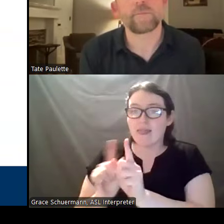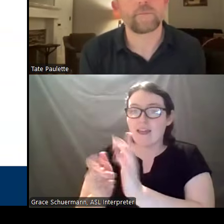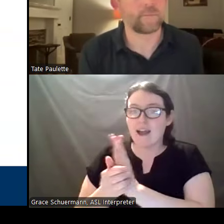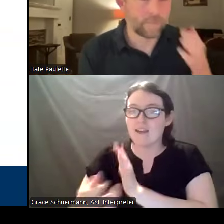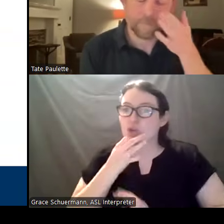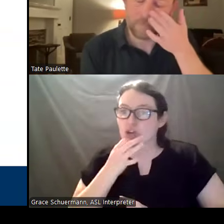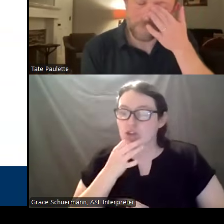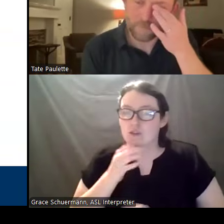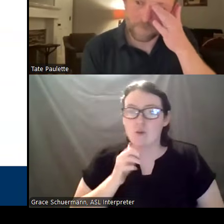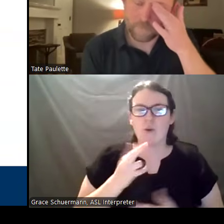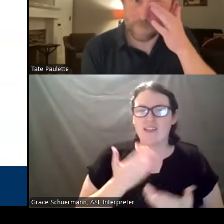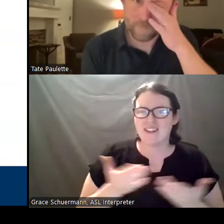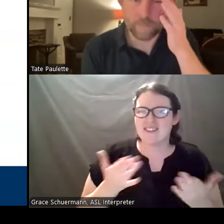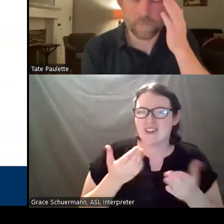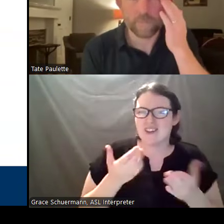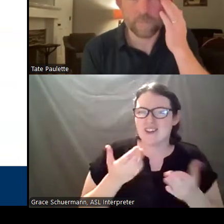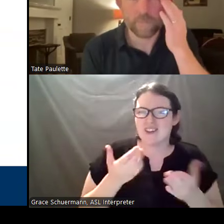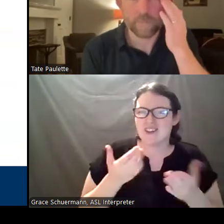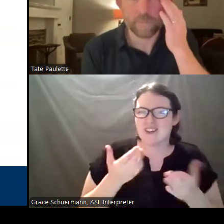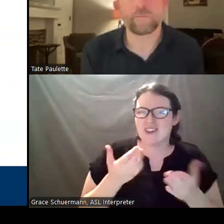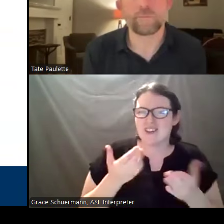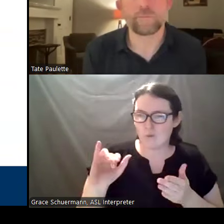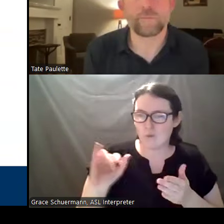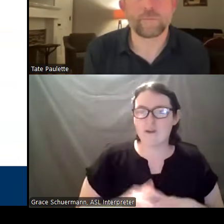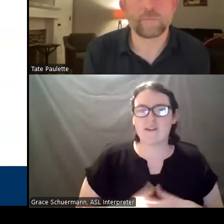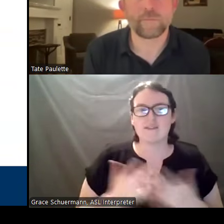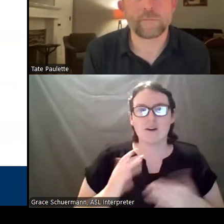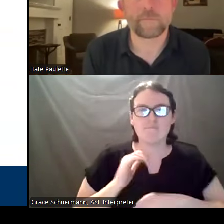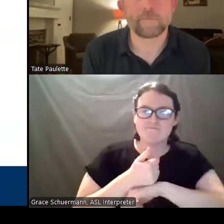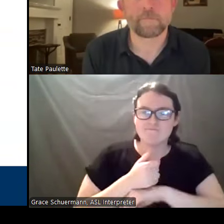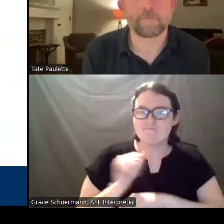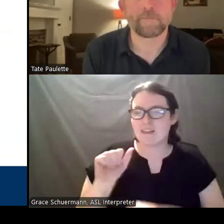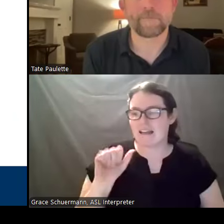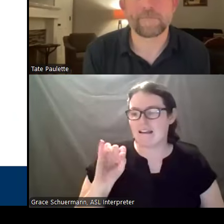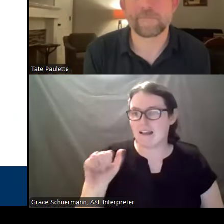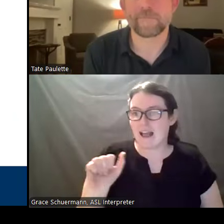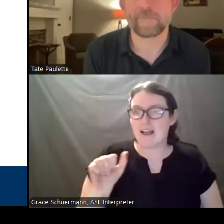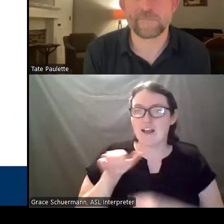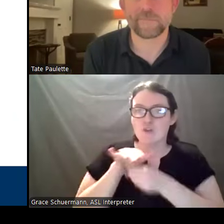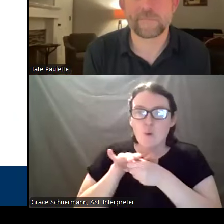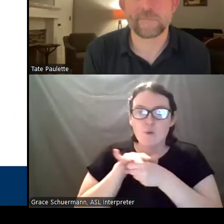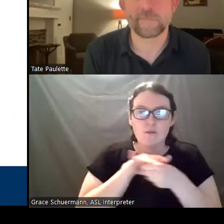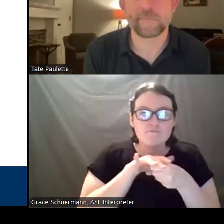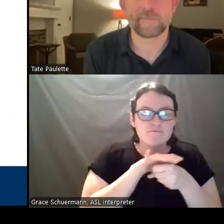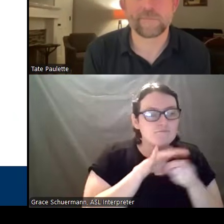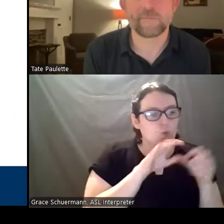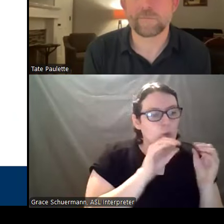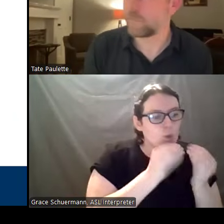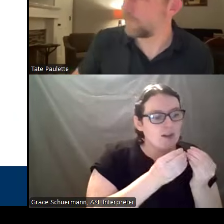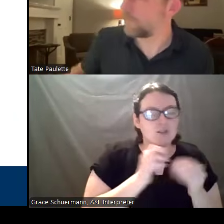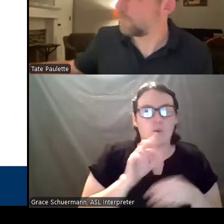that are much closer to home, uh, organized by the AIA, its local chapters, or other